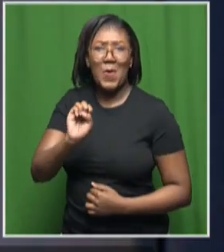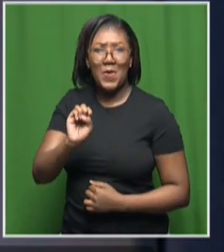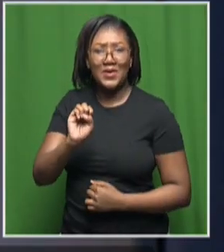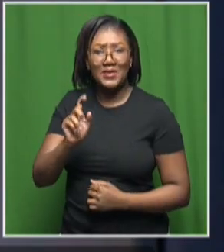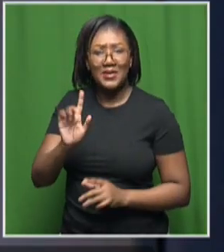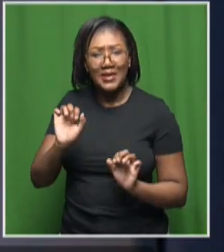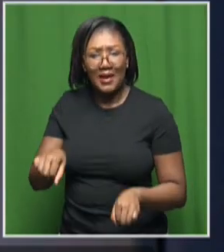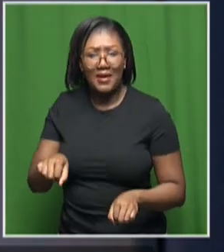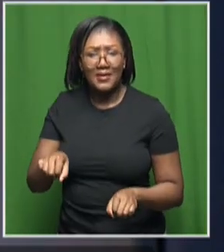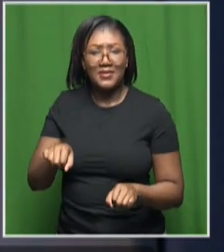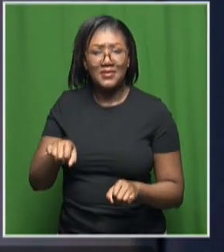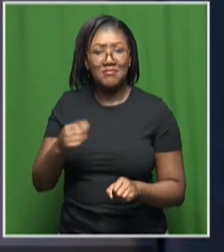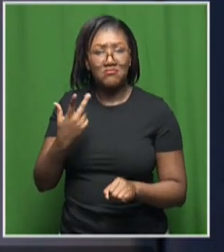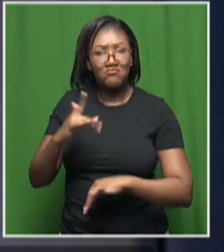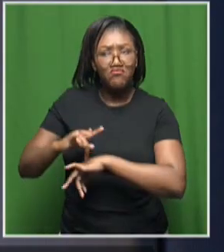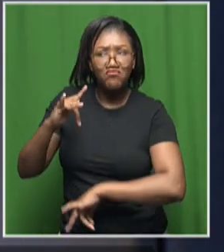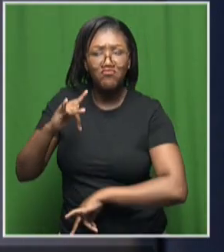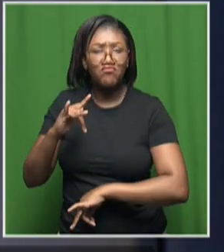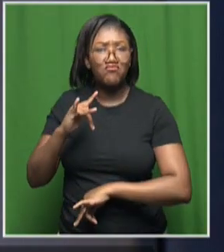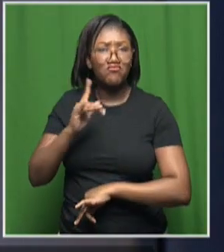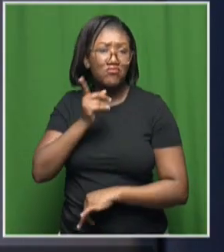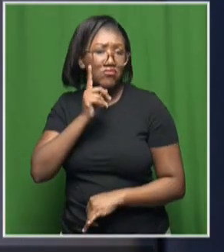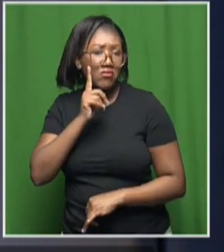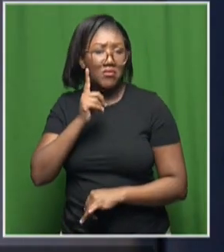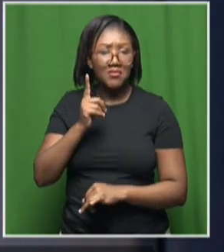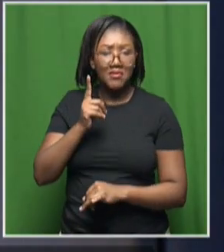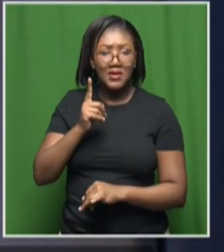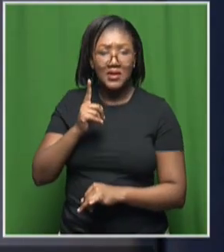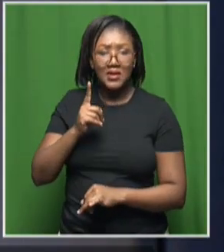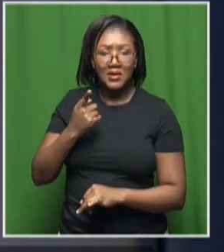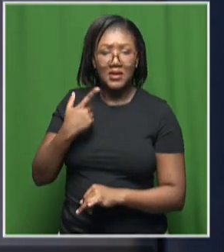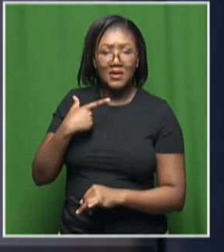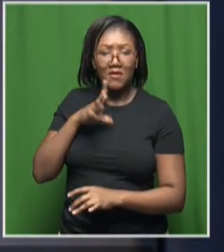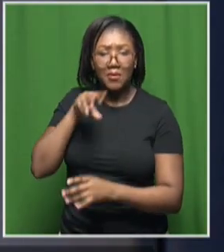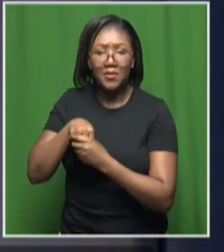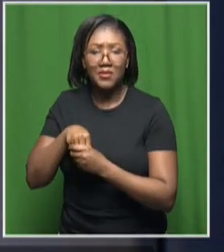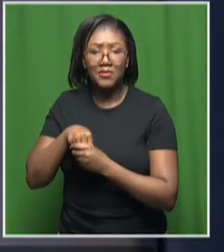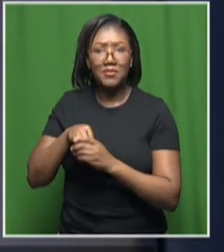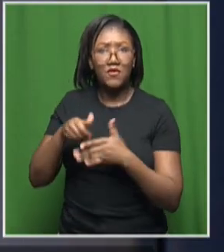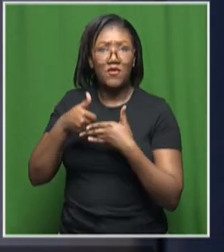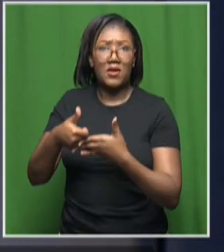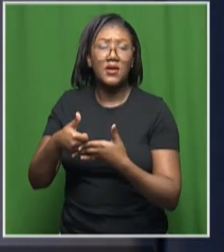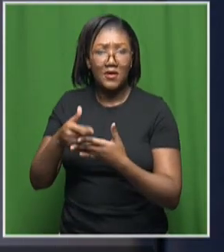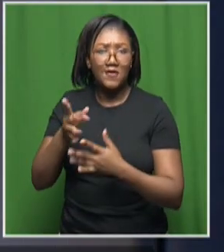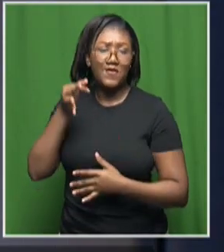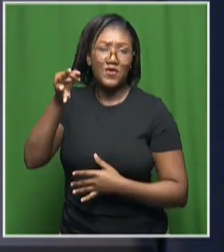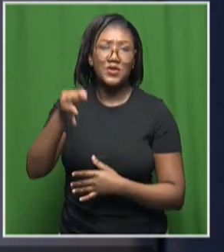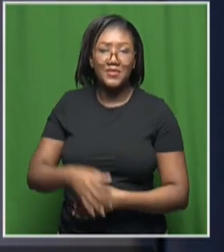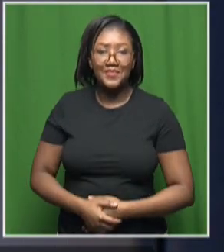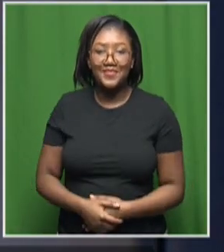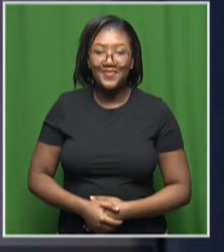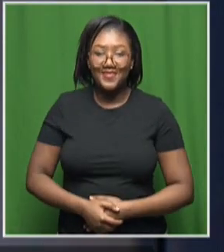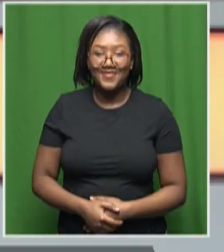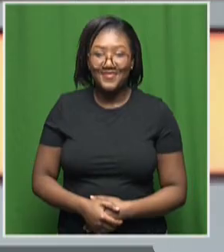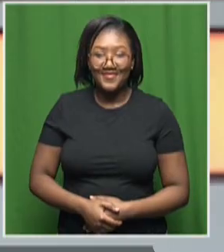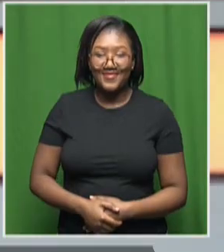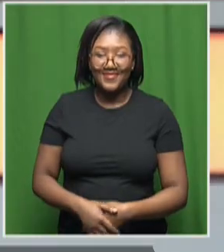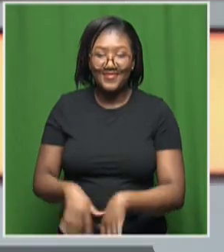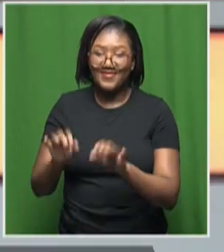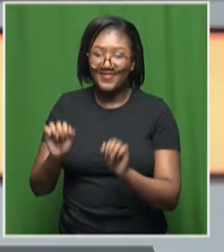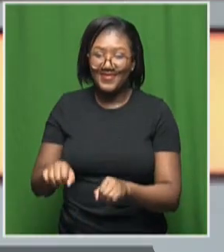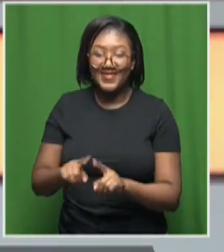interest, but also just to create, to be the canon for the fruits of the future. You know? Yeah. Well, the seeds